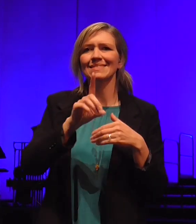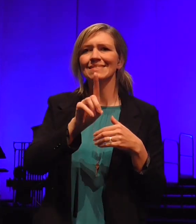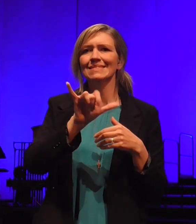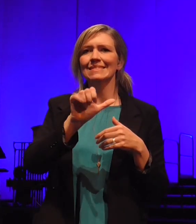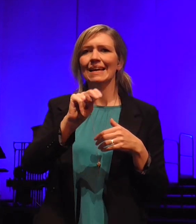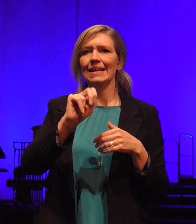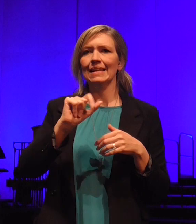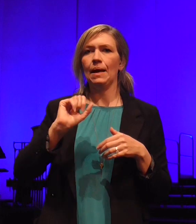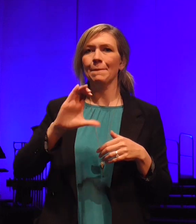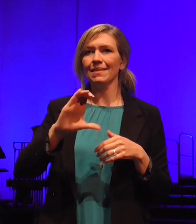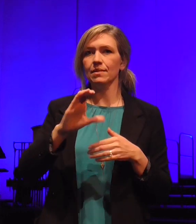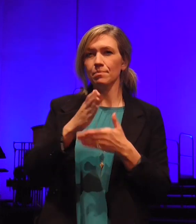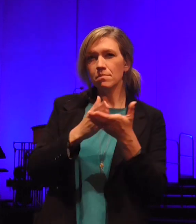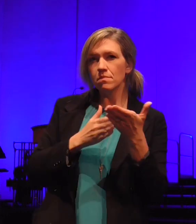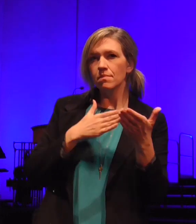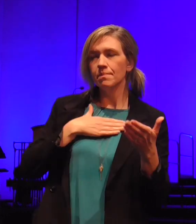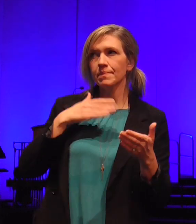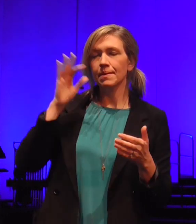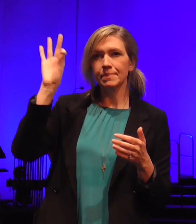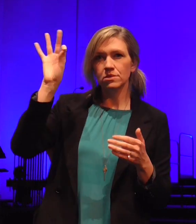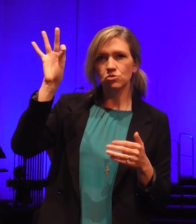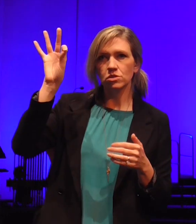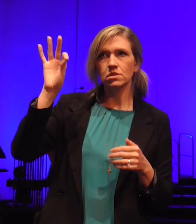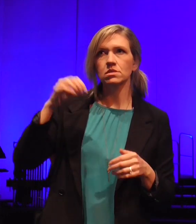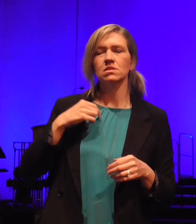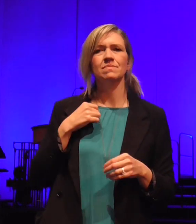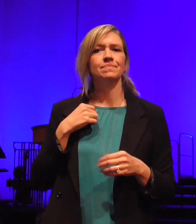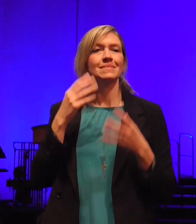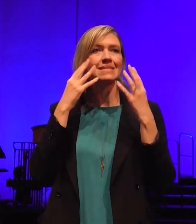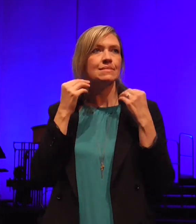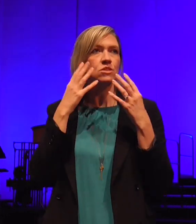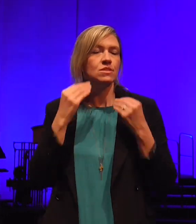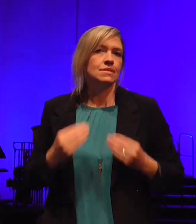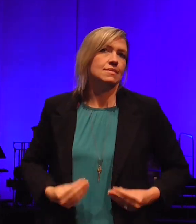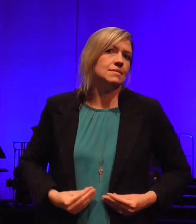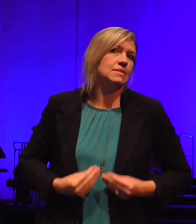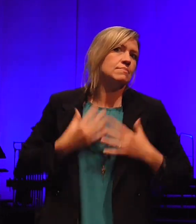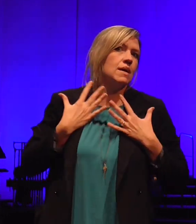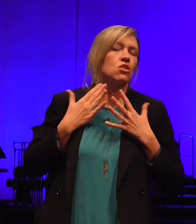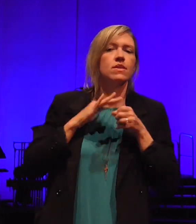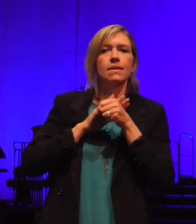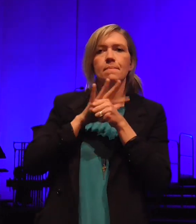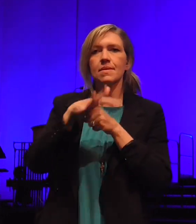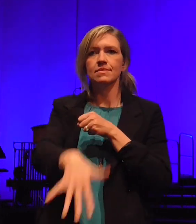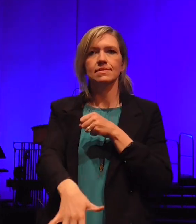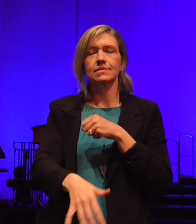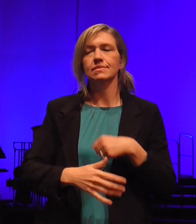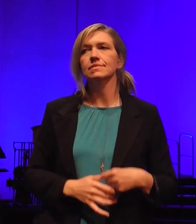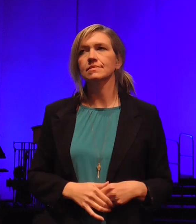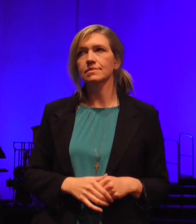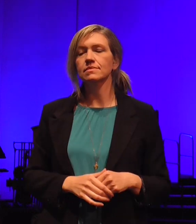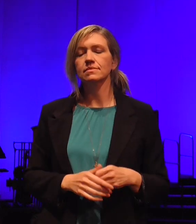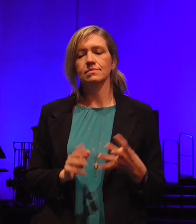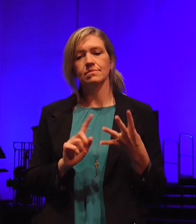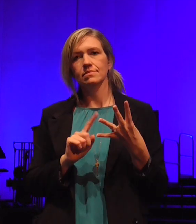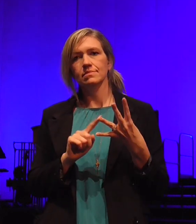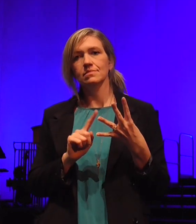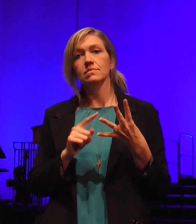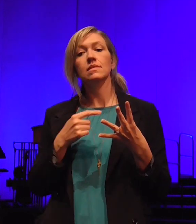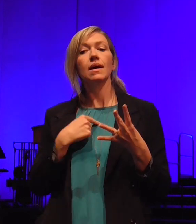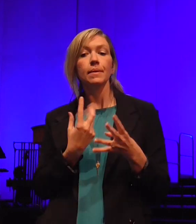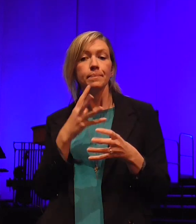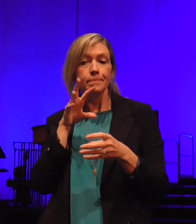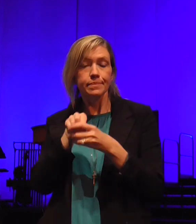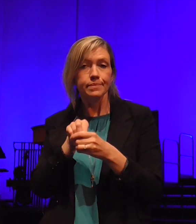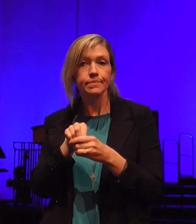my ministry. I am experiencing inspiring abundance. I